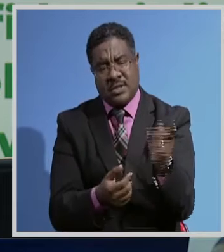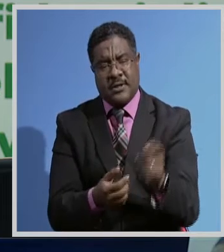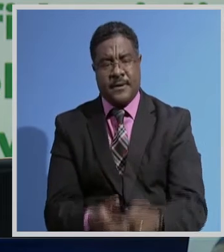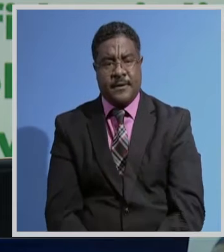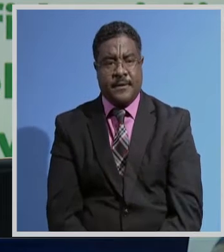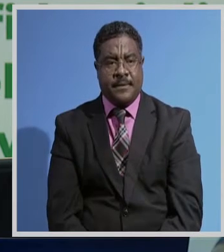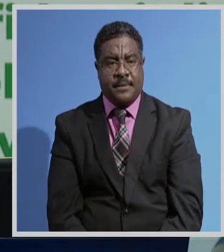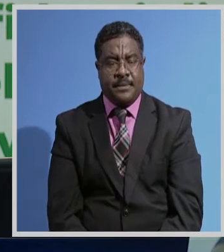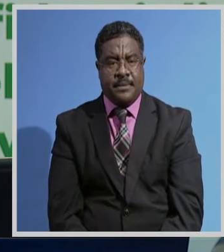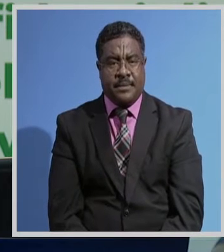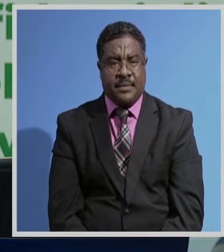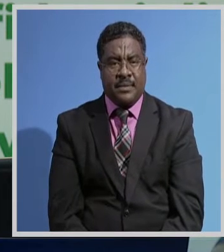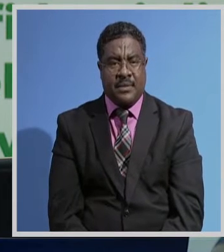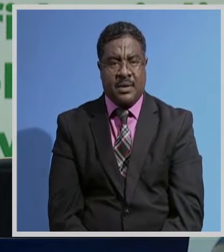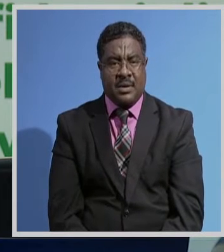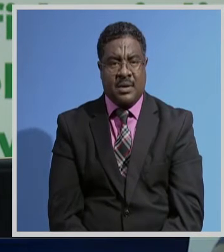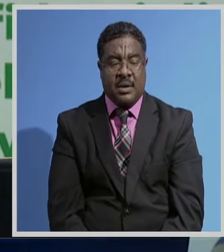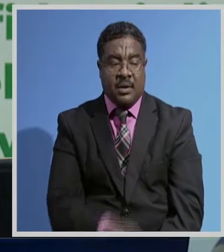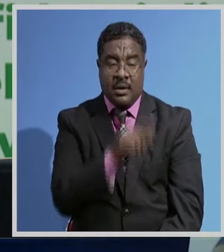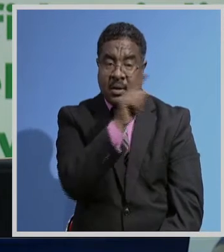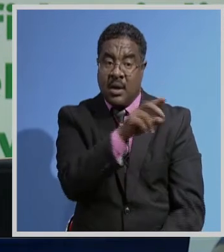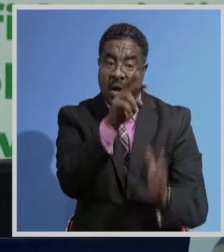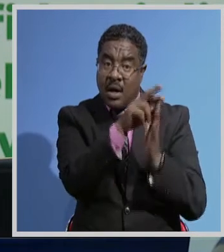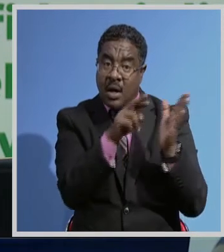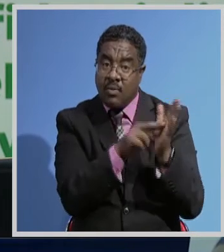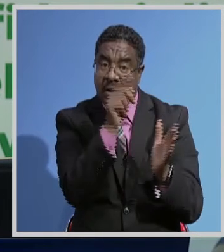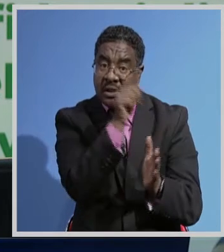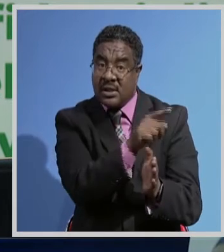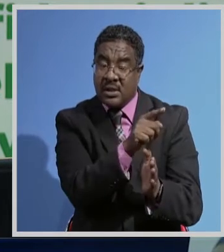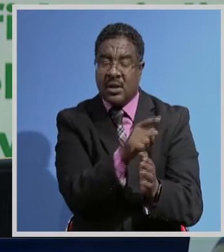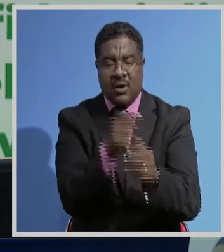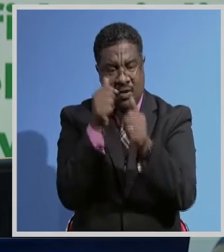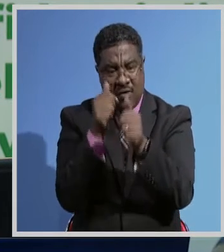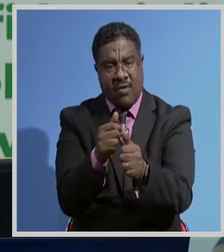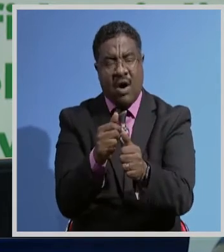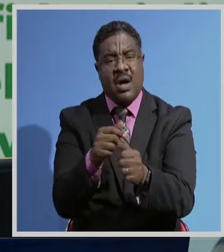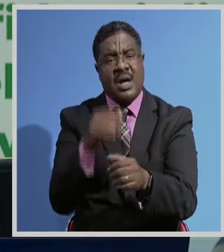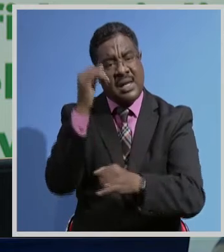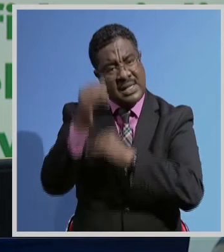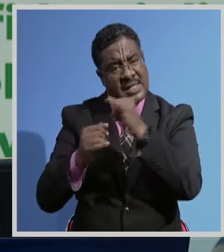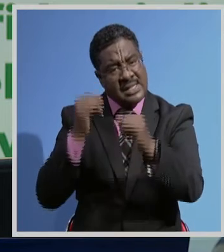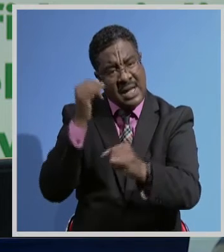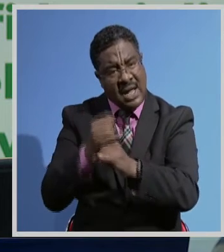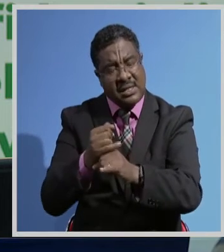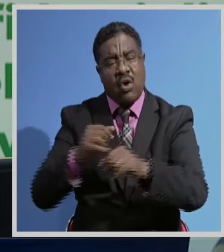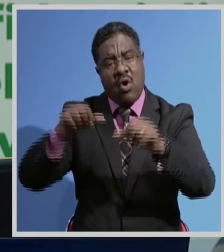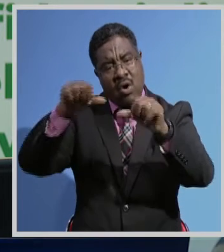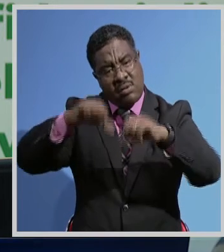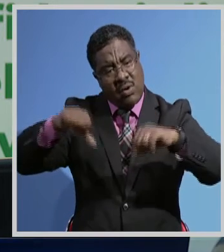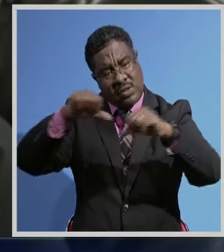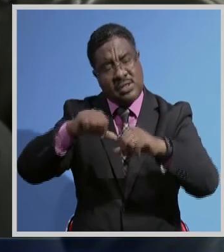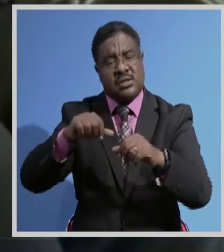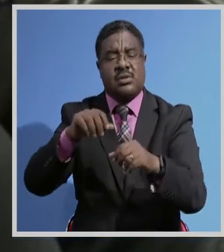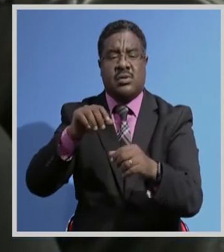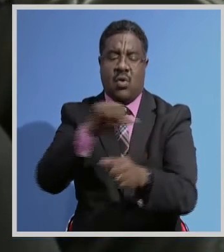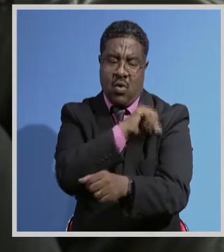This report is also in line with the International Organization of Supreme Audit Institutions,